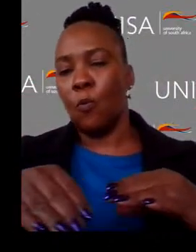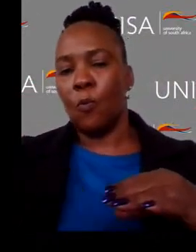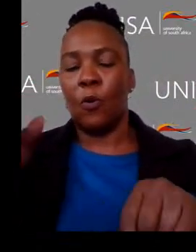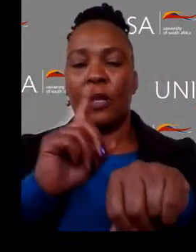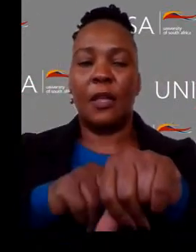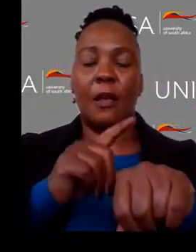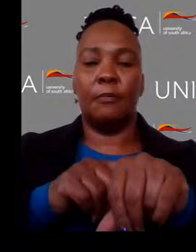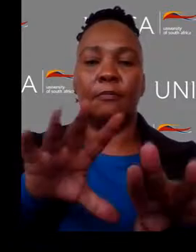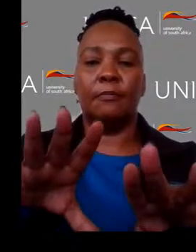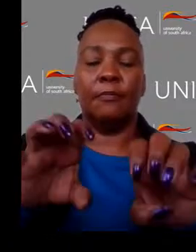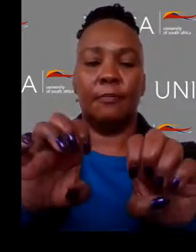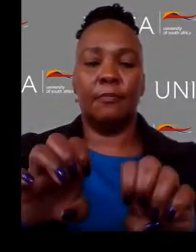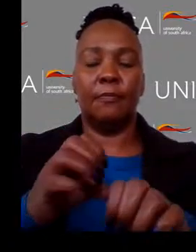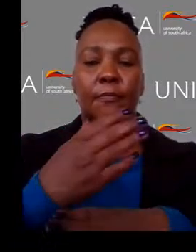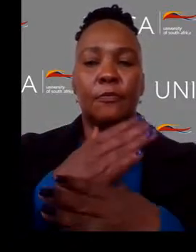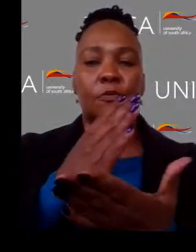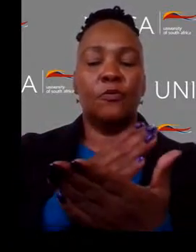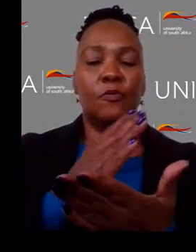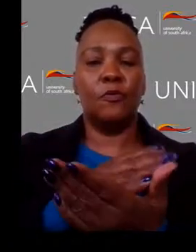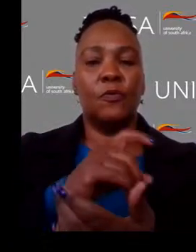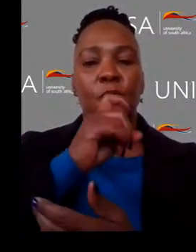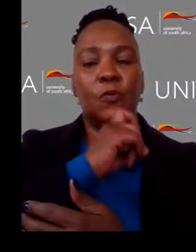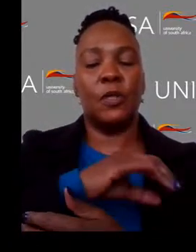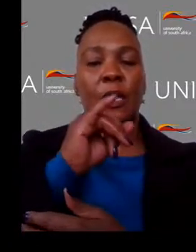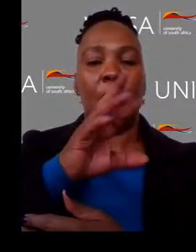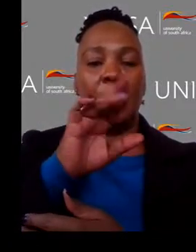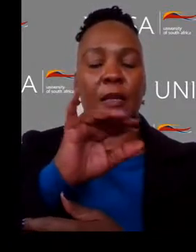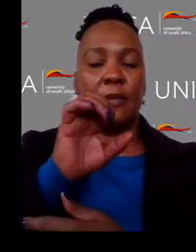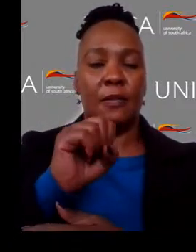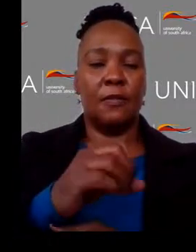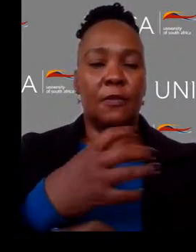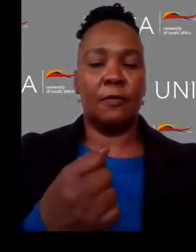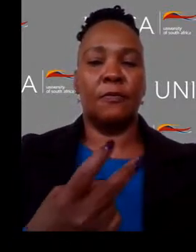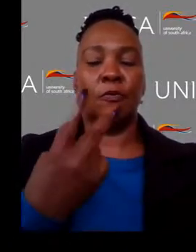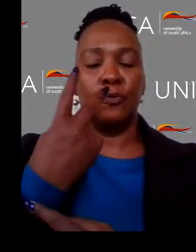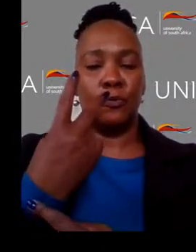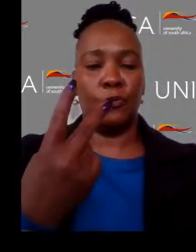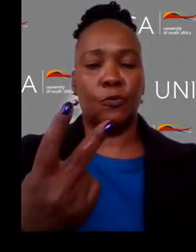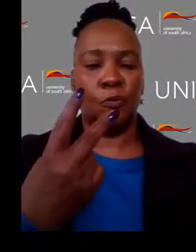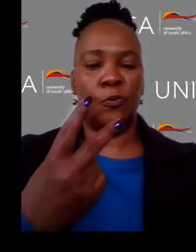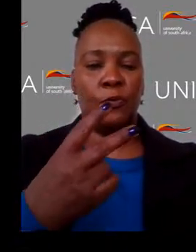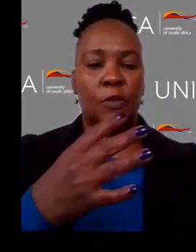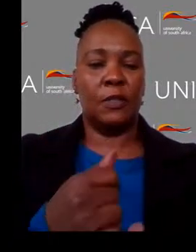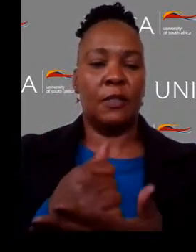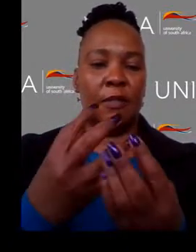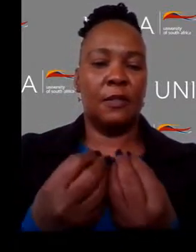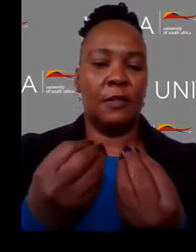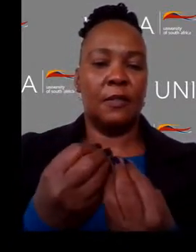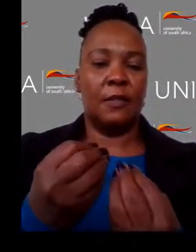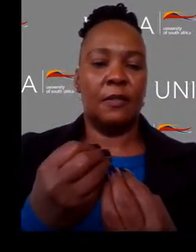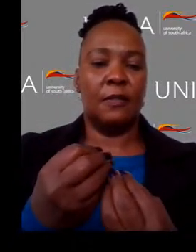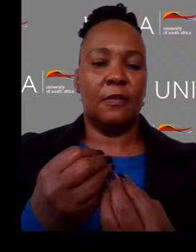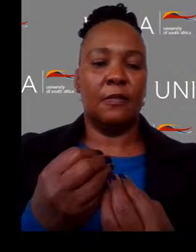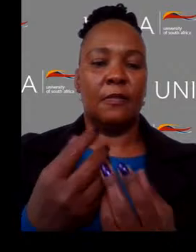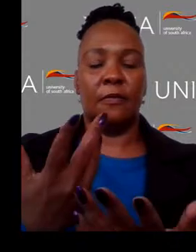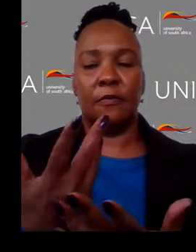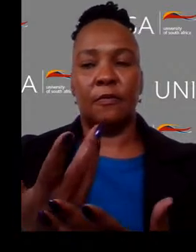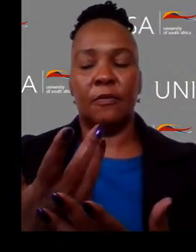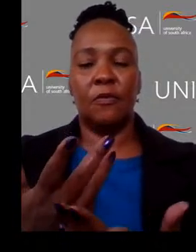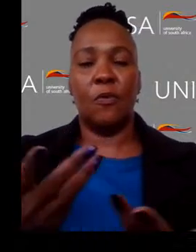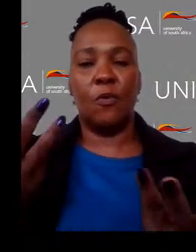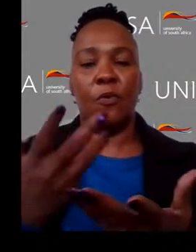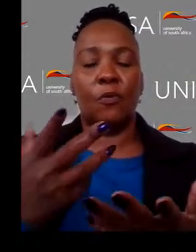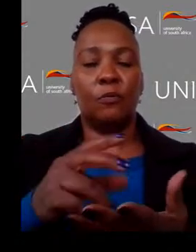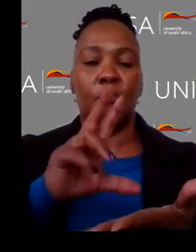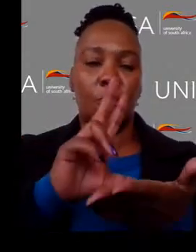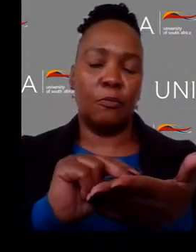if you're going to be using iris invigilation as well, to only have two tabs open. And that one will be the one where you download